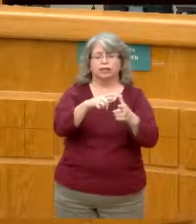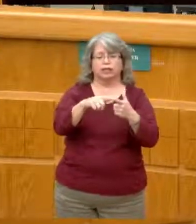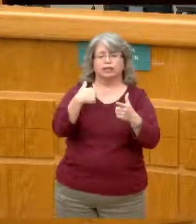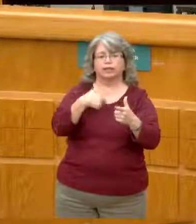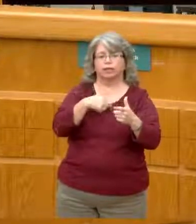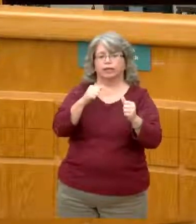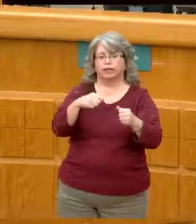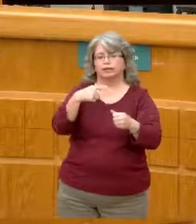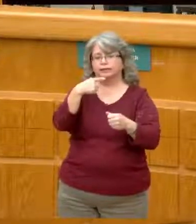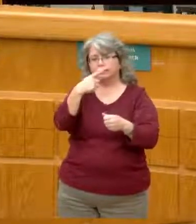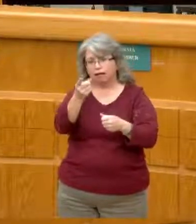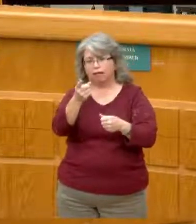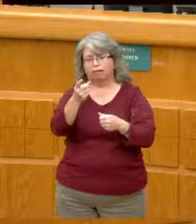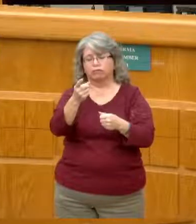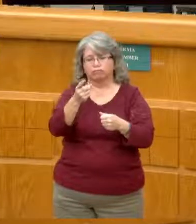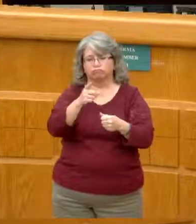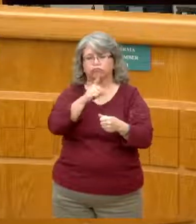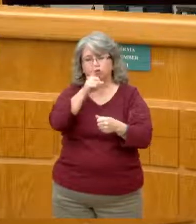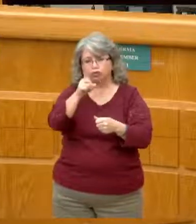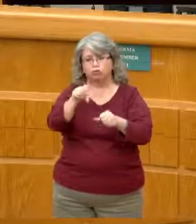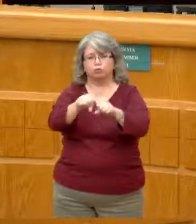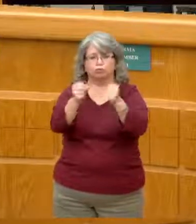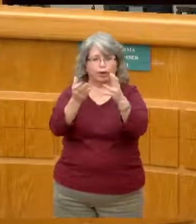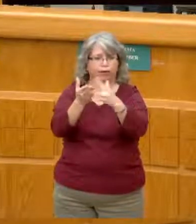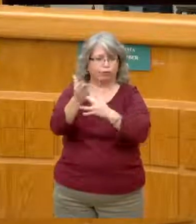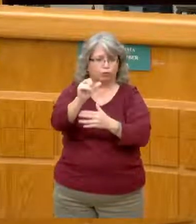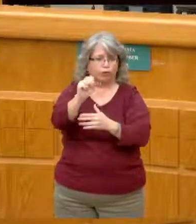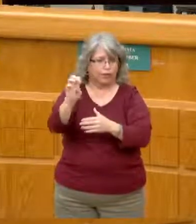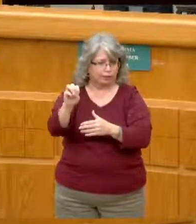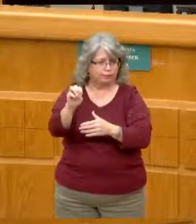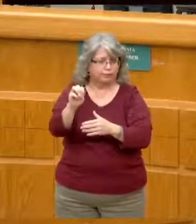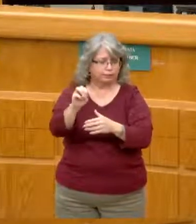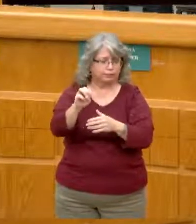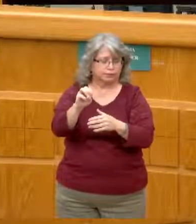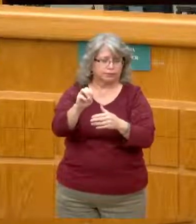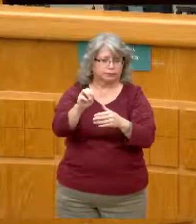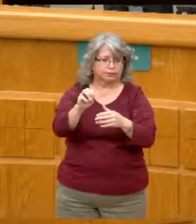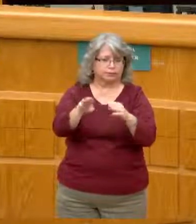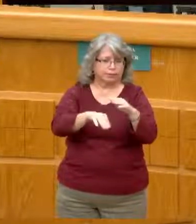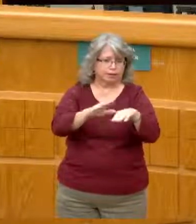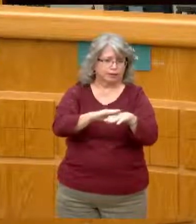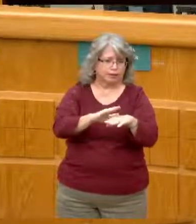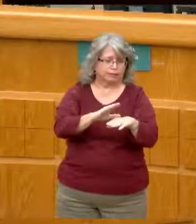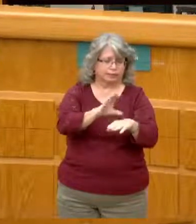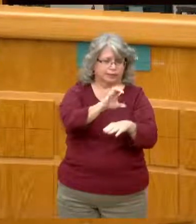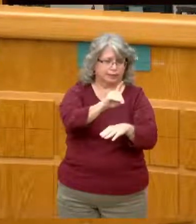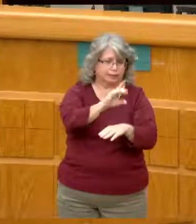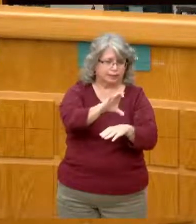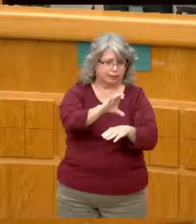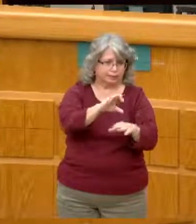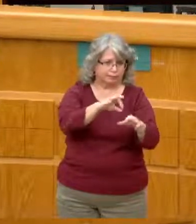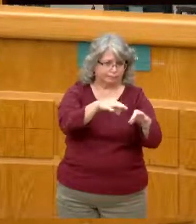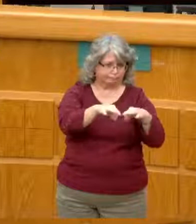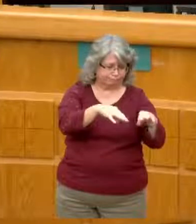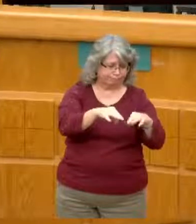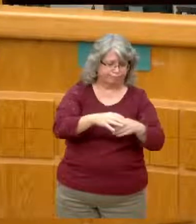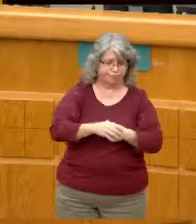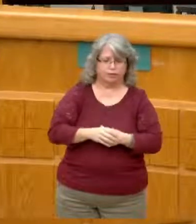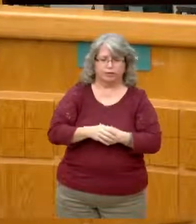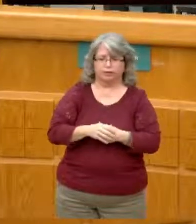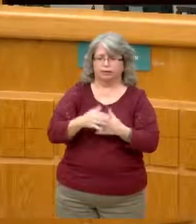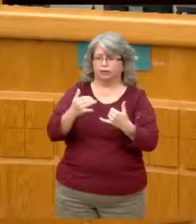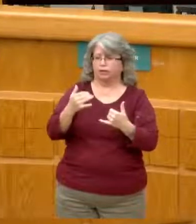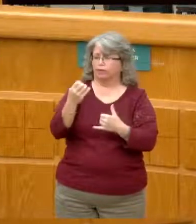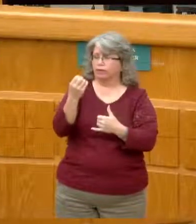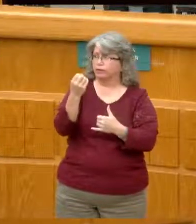based on the definition by the CDC, or it's not. The amount of folks, so today we have